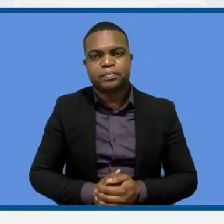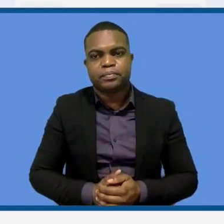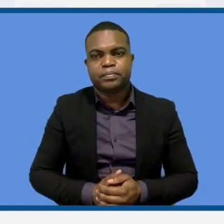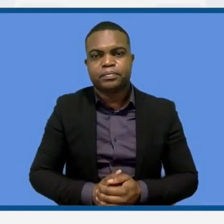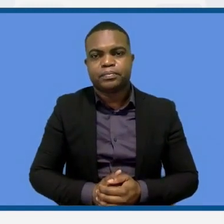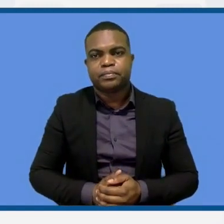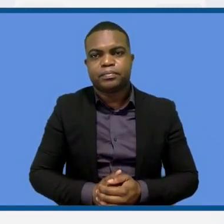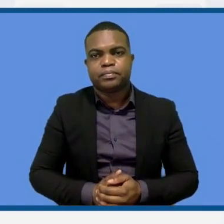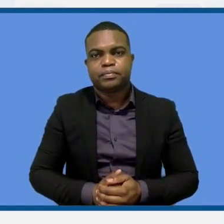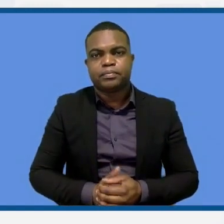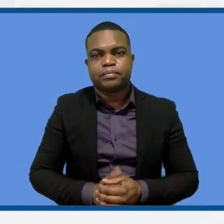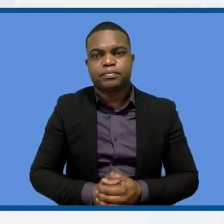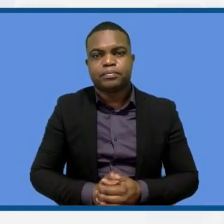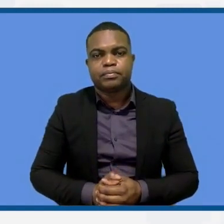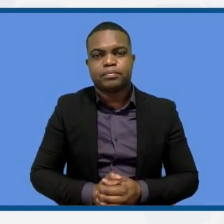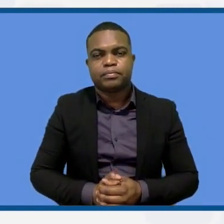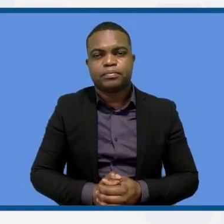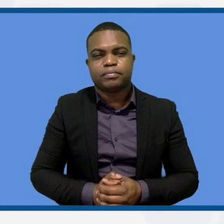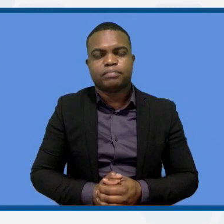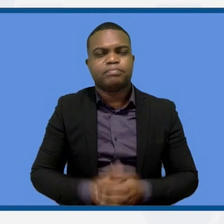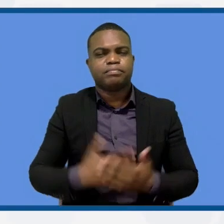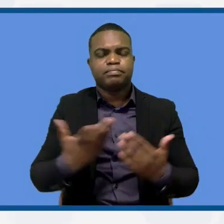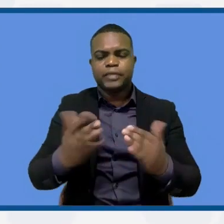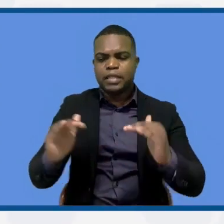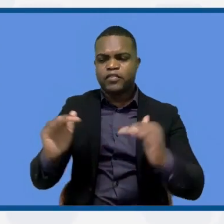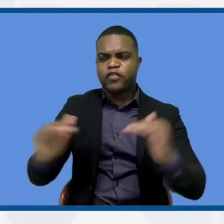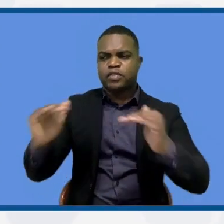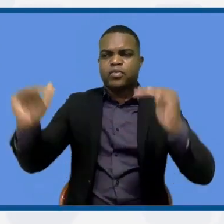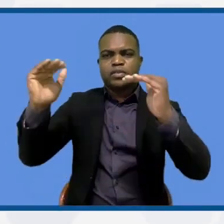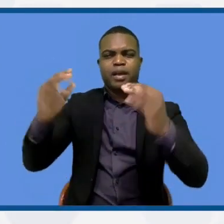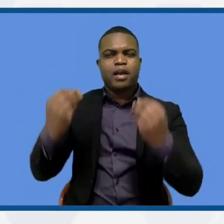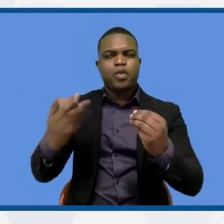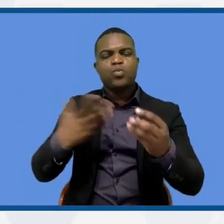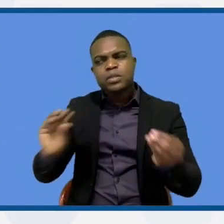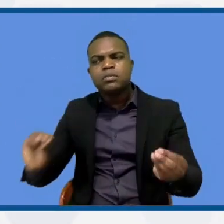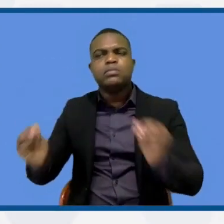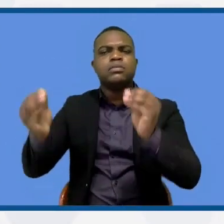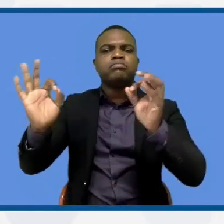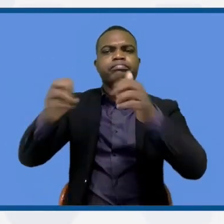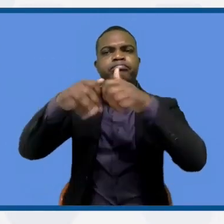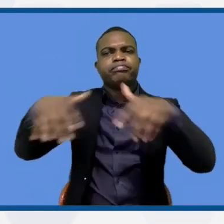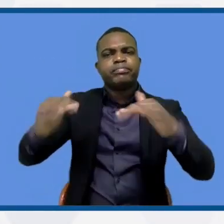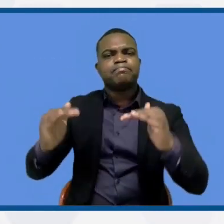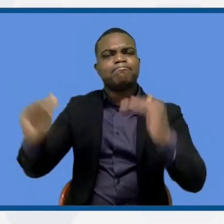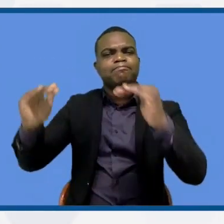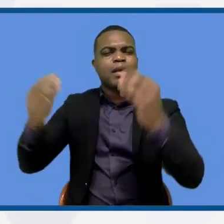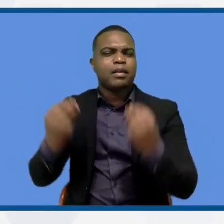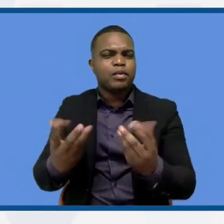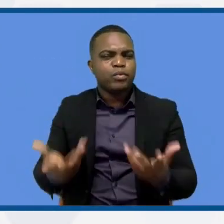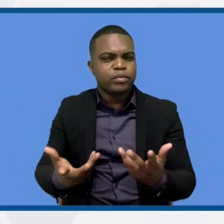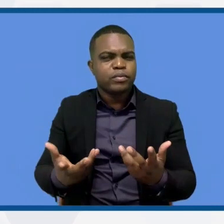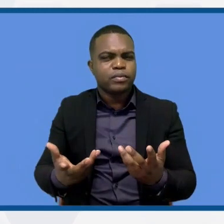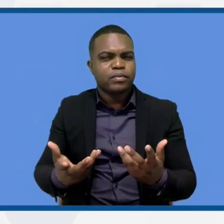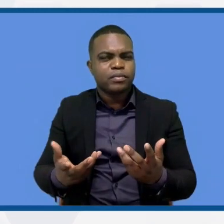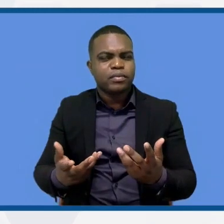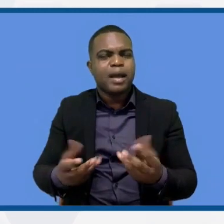gets to issues of policy, public policy, regulation, good practices, innovation.